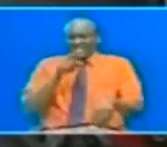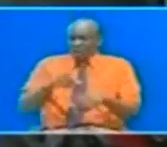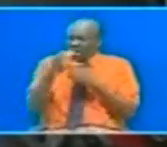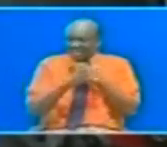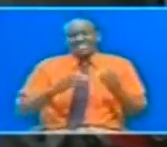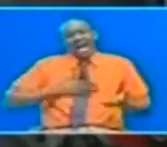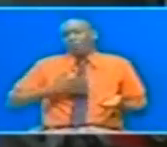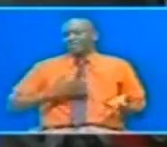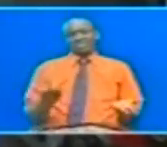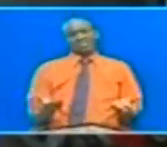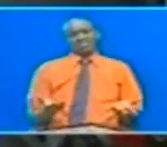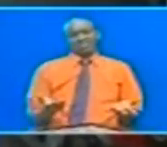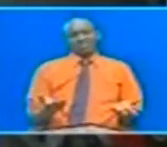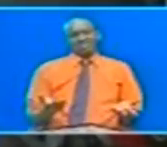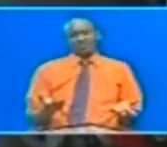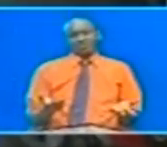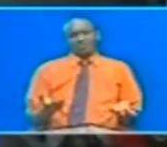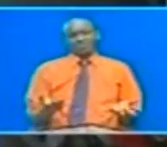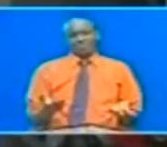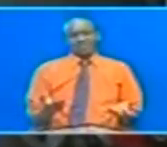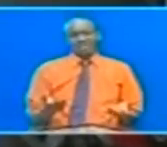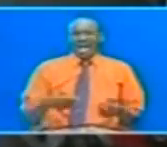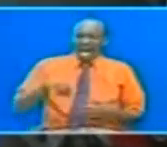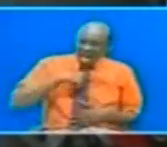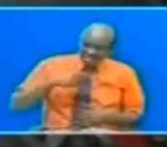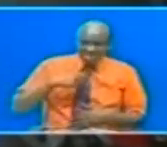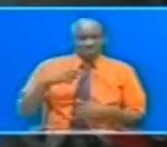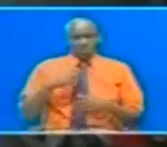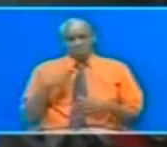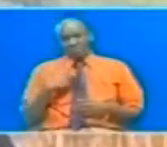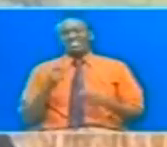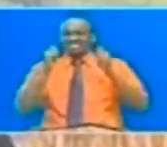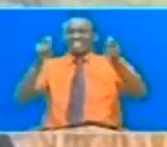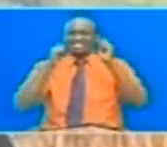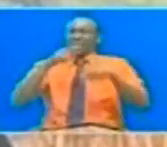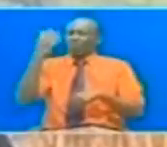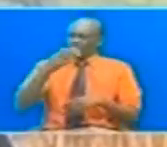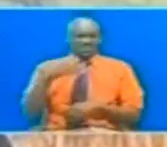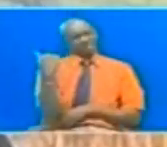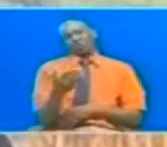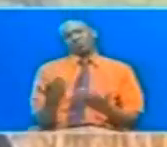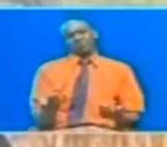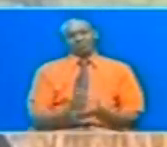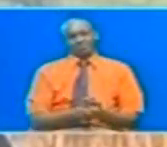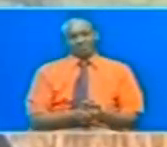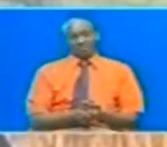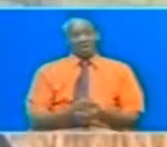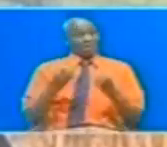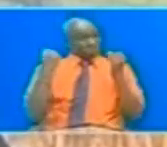country, and we should not actually be a striking nation. Over the years, we've been